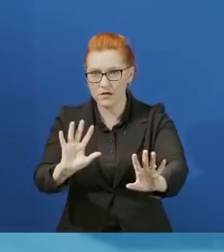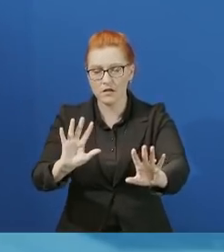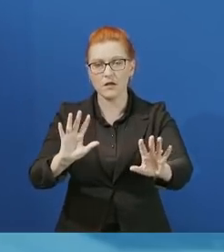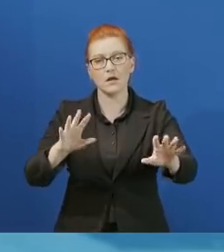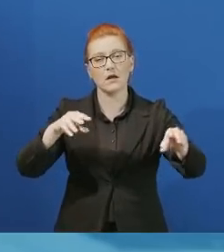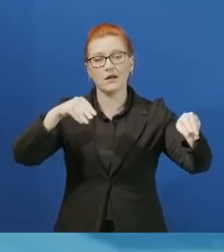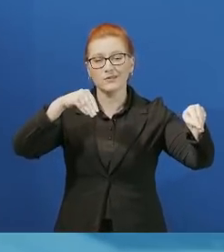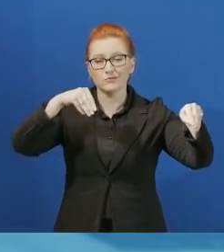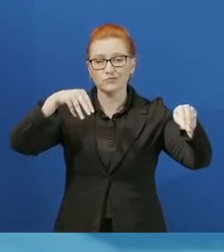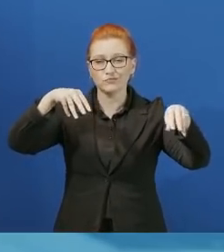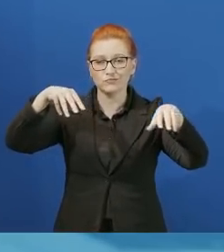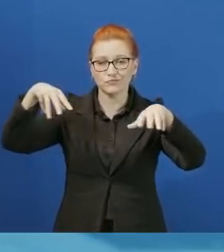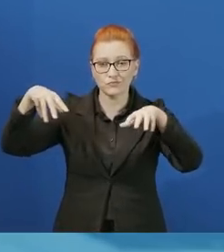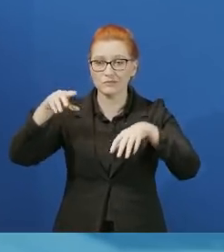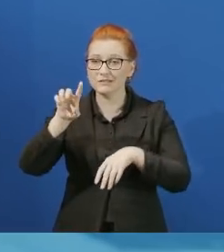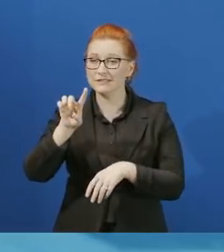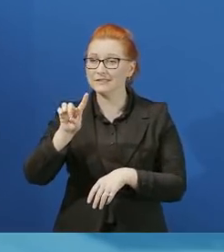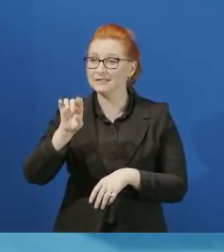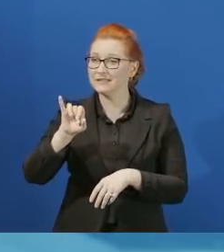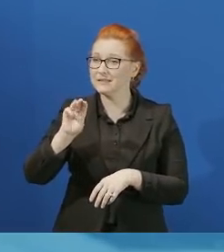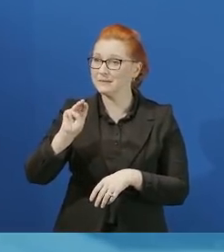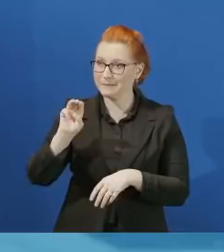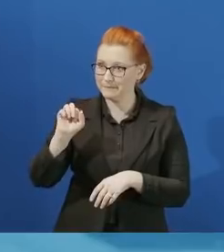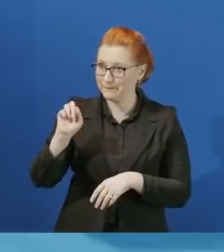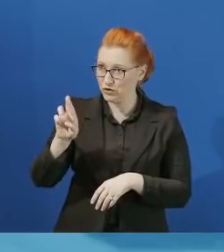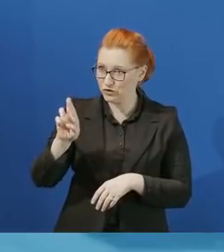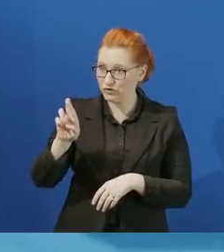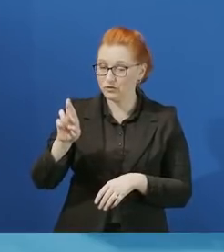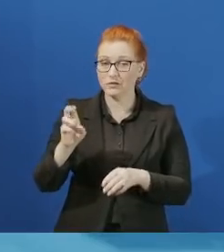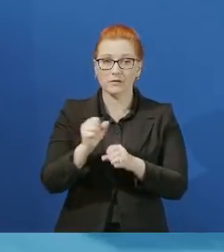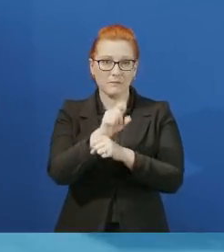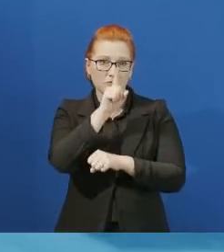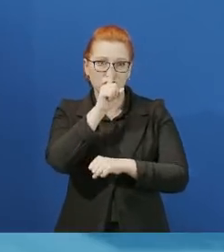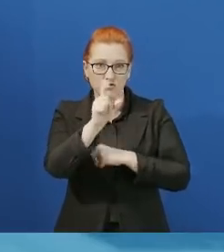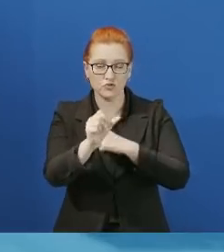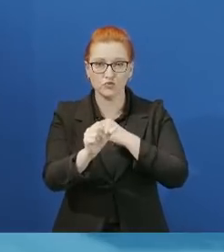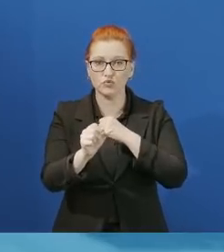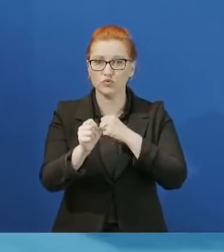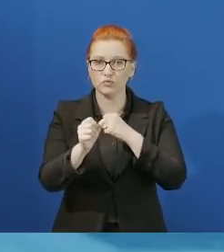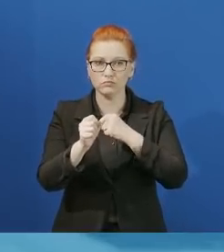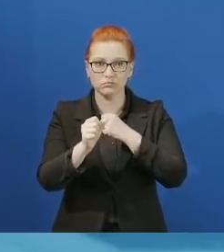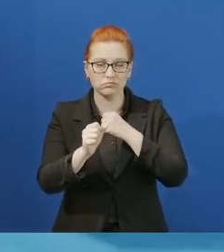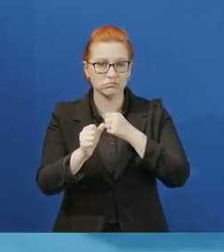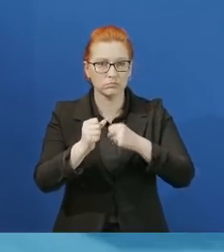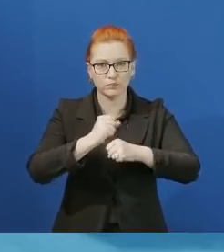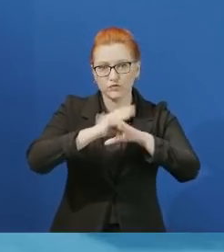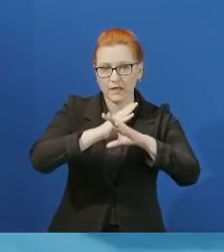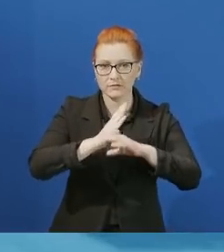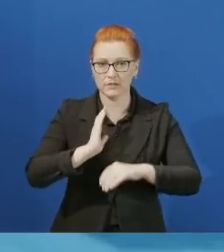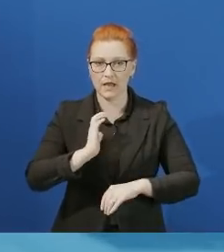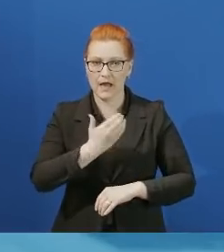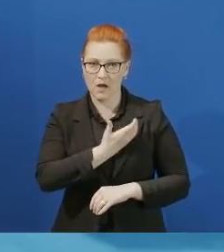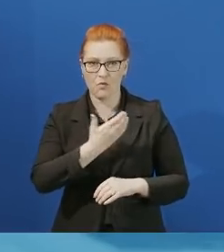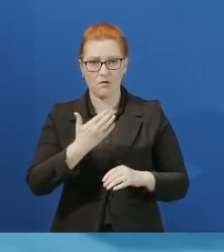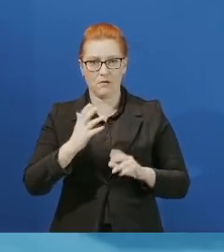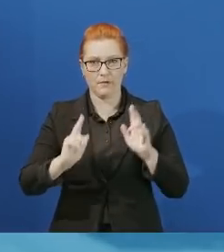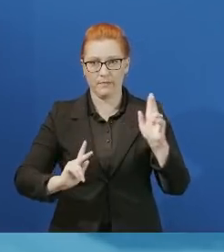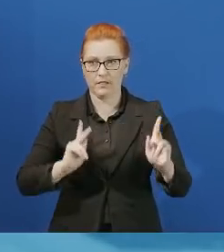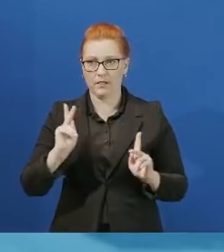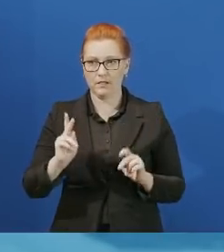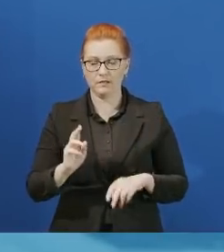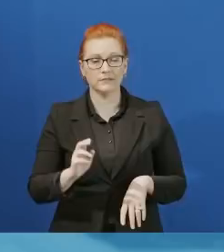citizens and our most vulnerable in harm's way. We'll wrap it up here. Promise not to ask about Salon,